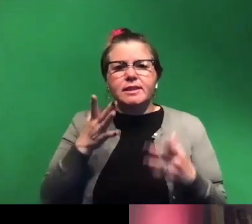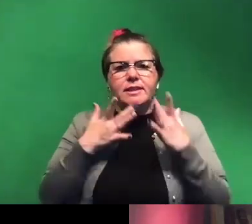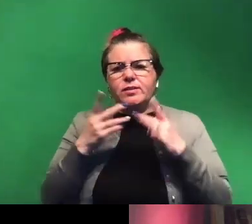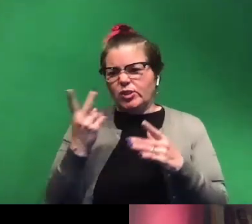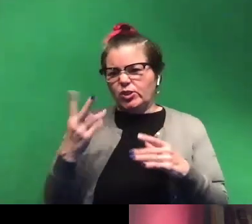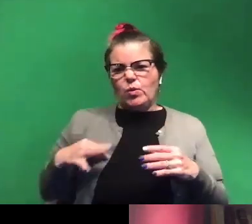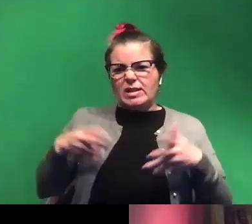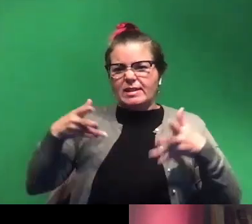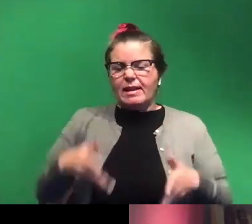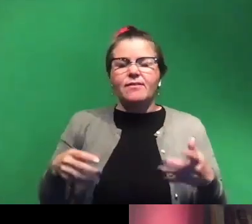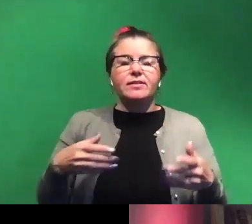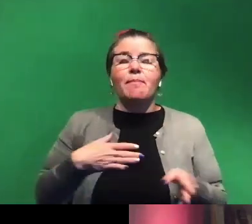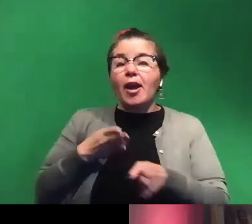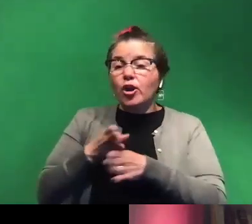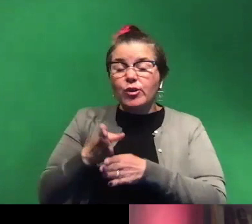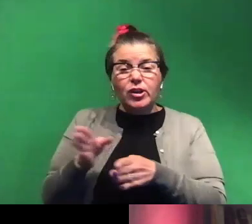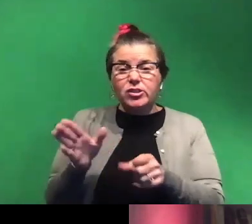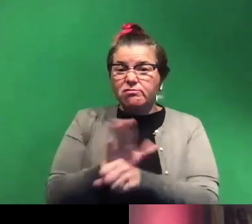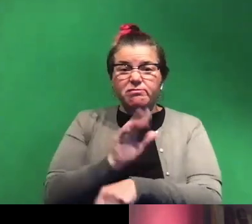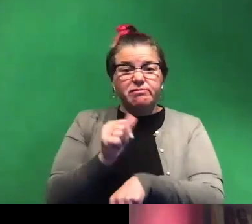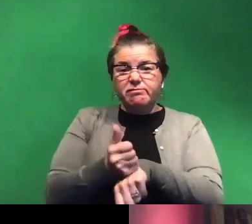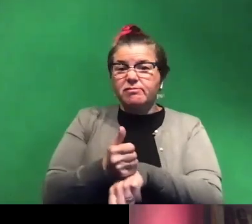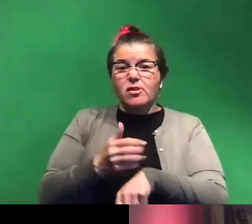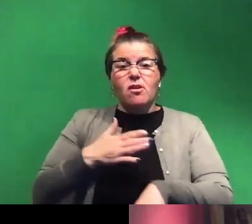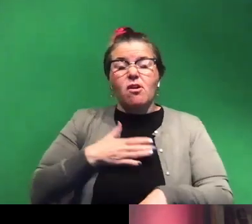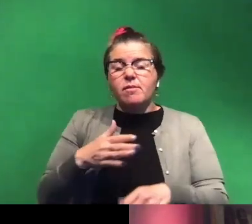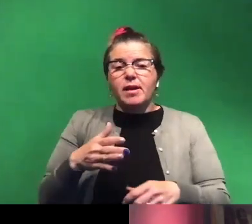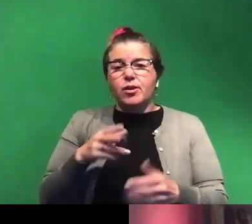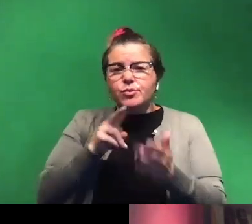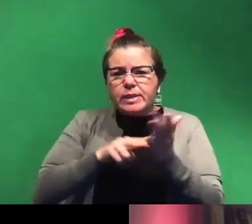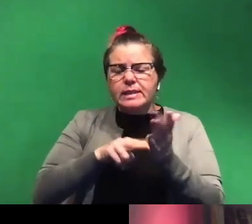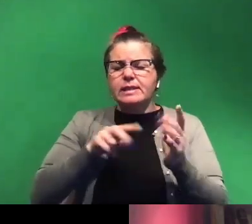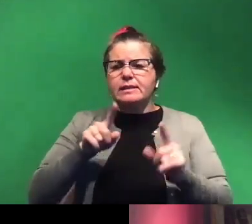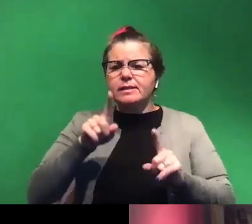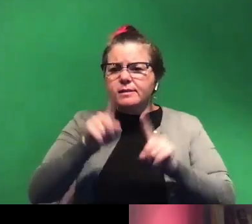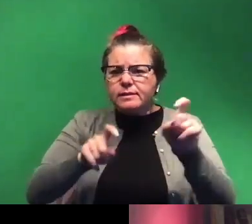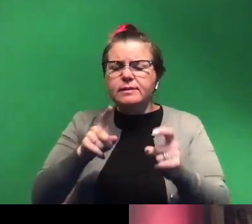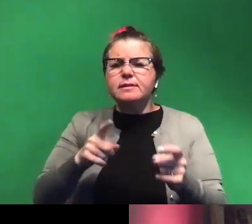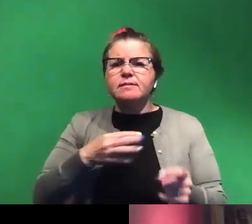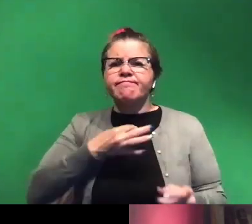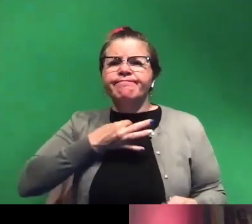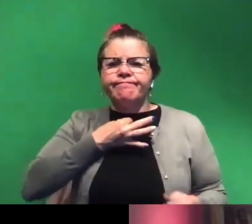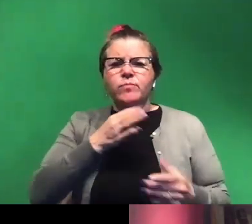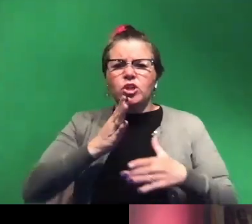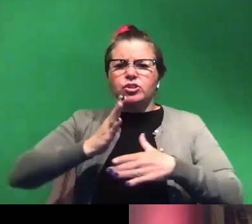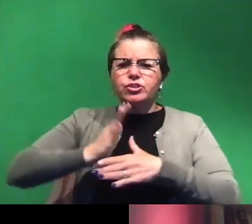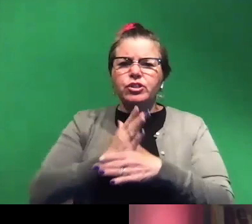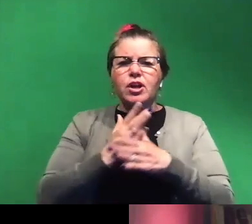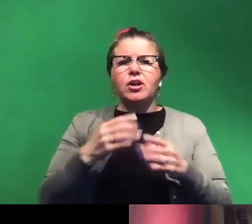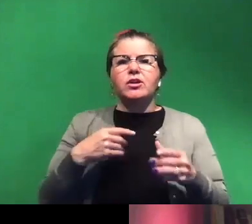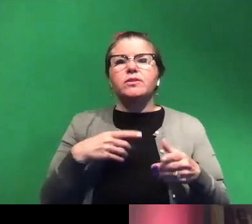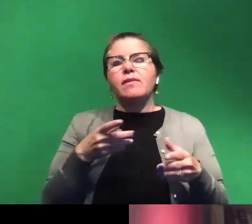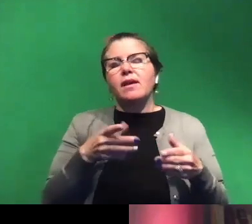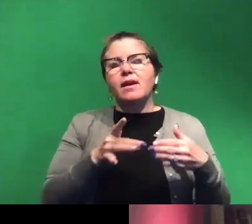I have is just entirely based upon reading, asking questions, wanting to share it, and kind of found this alternate route back